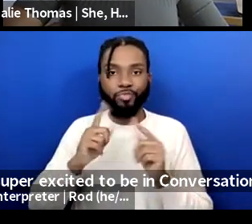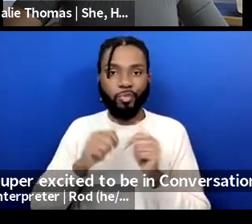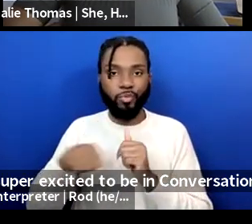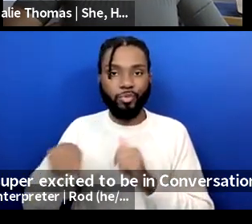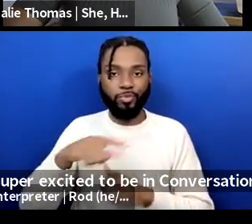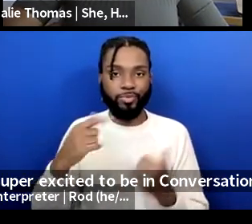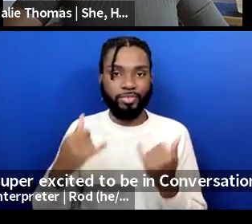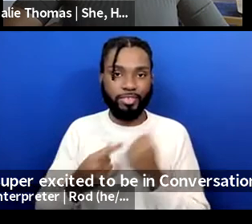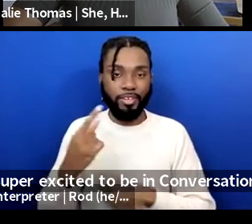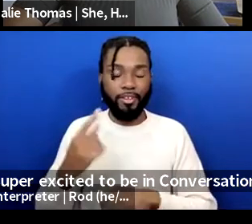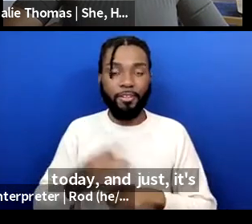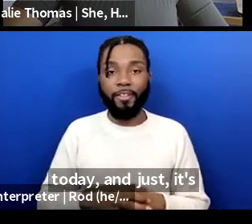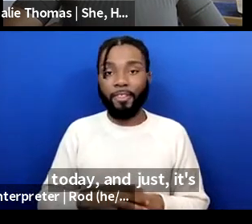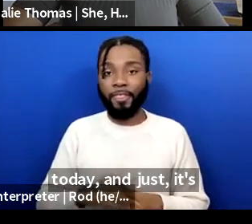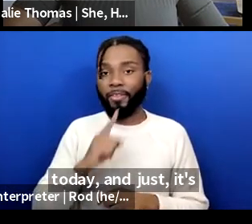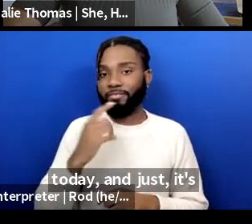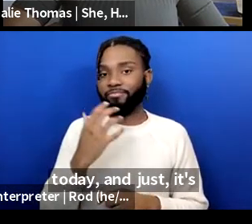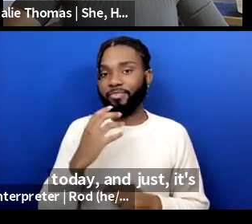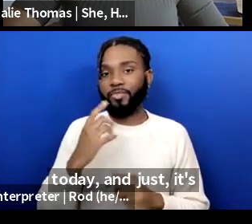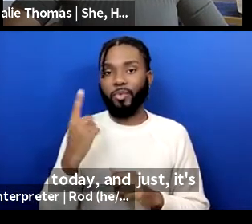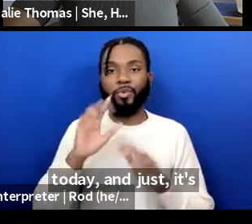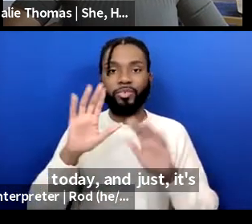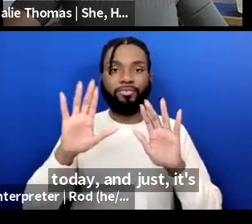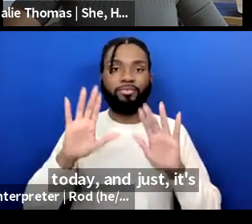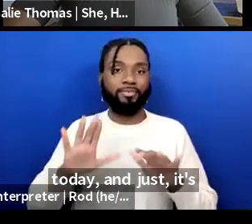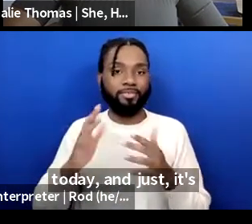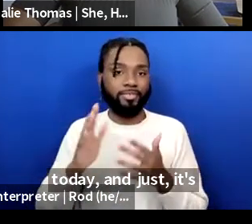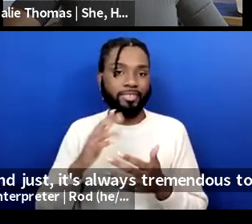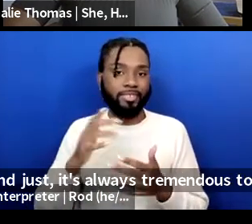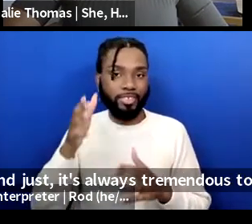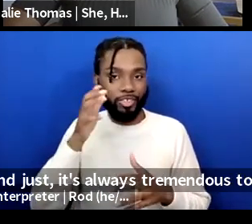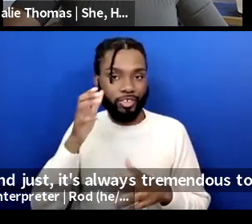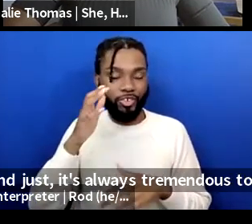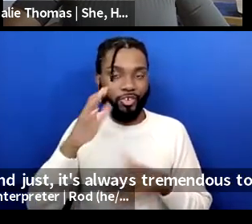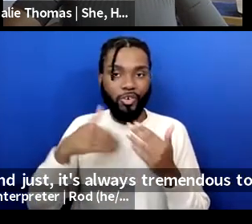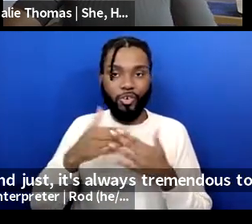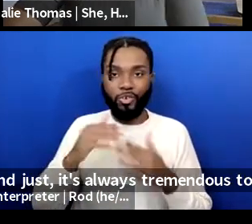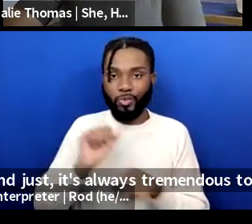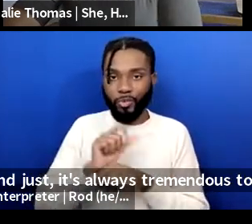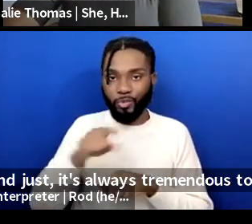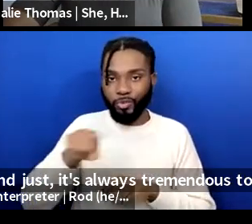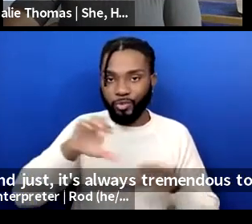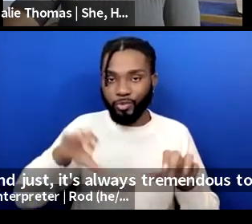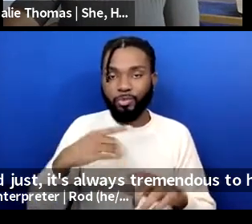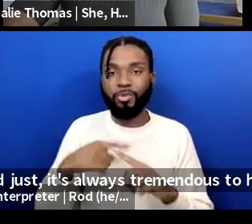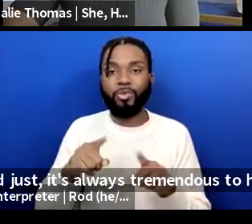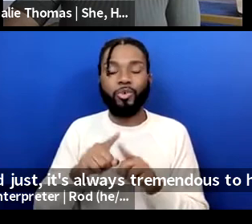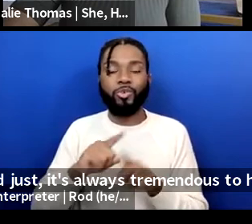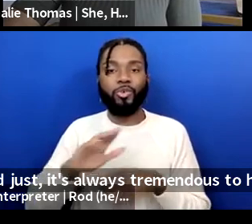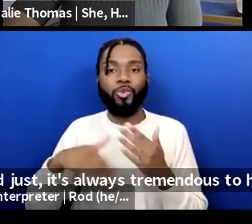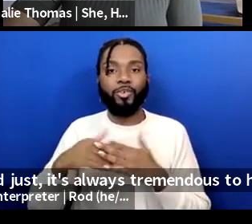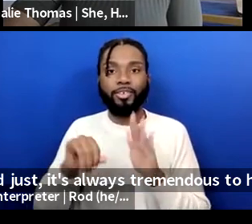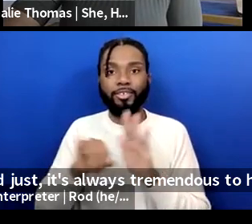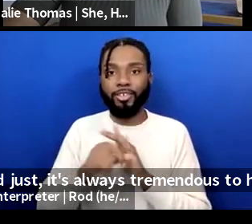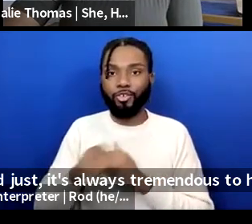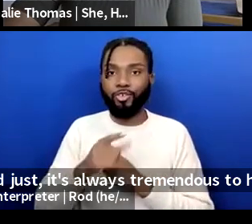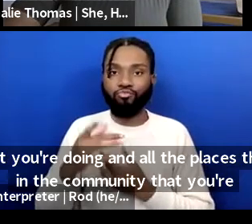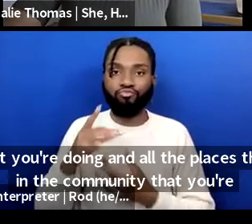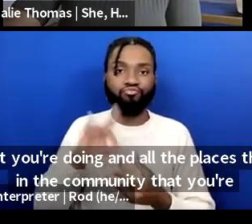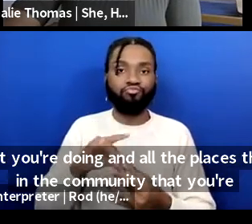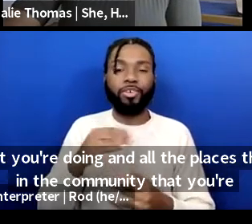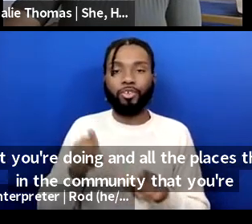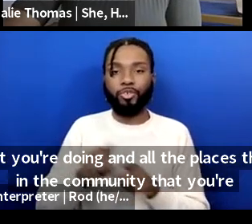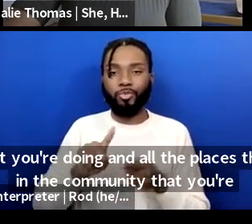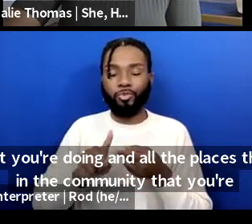just it's always tremendous to hear all of the work that you're doing and all of the places that you hold and the community that you're really rooted